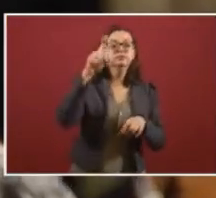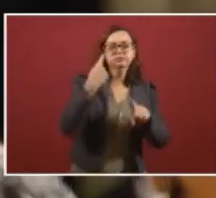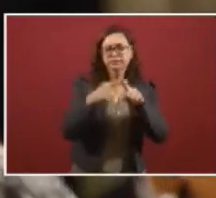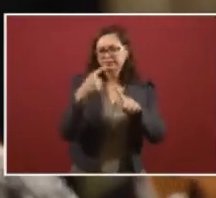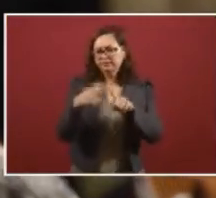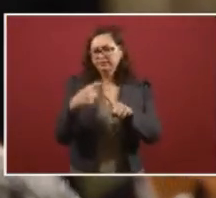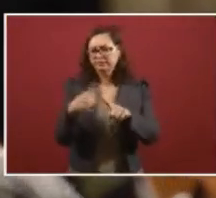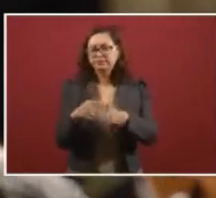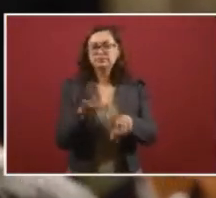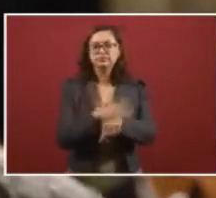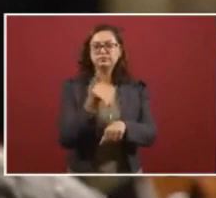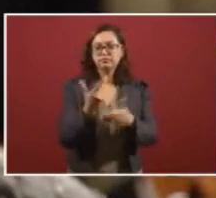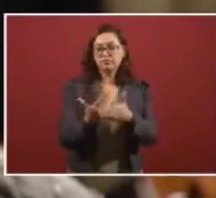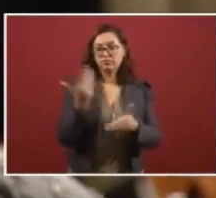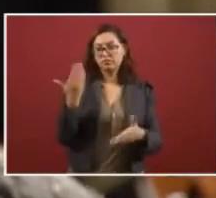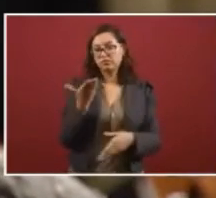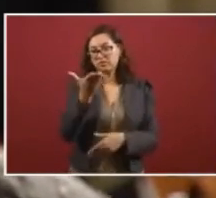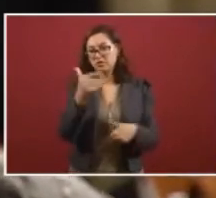negotiation,